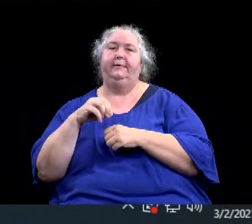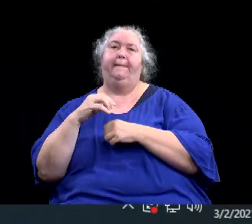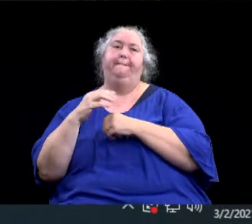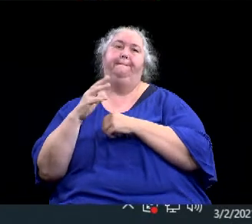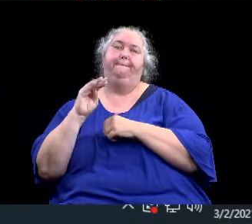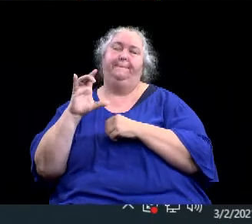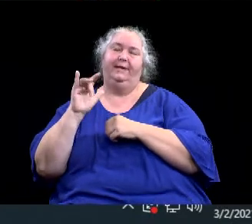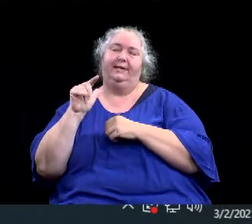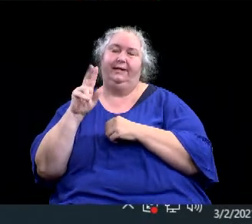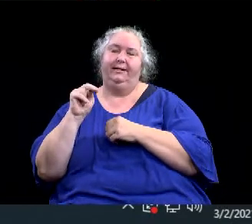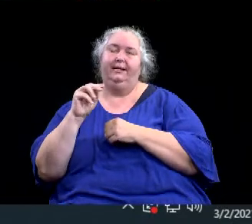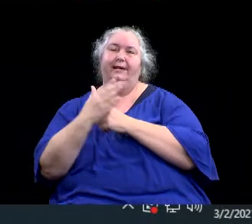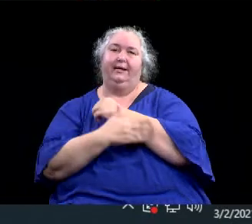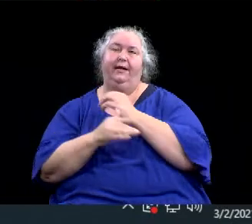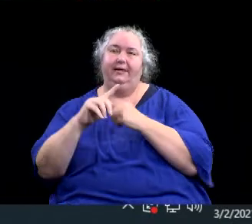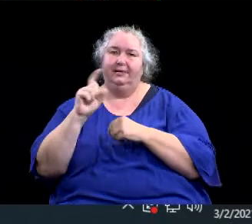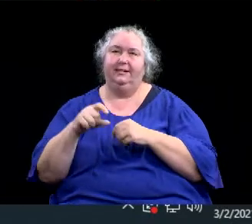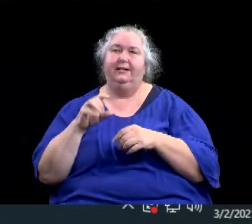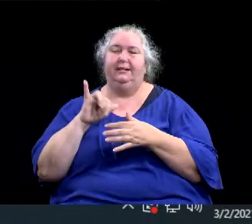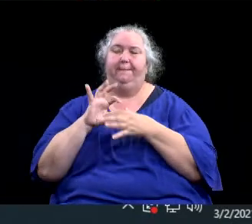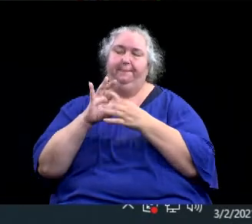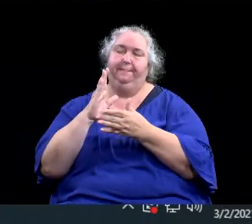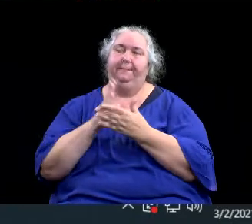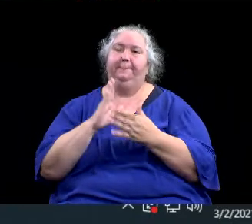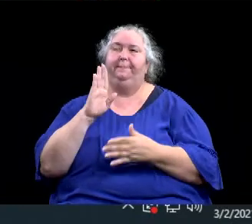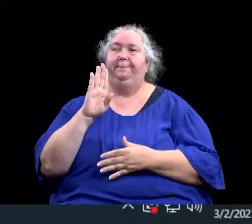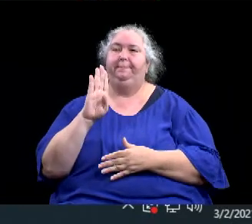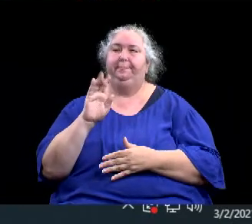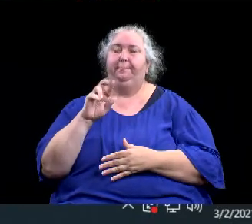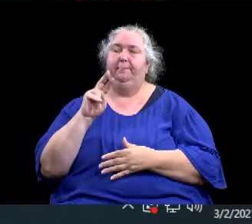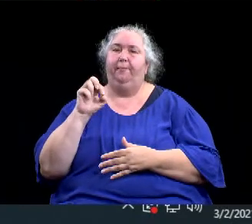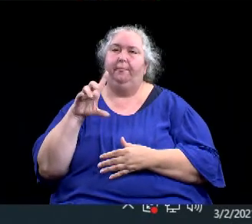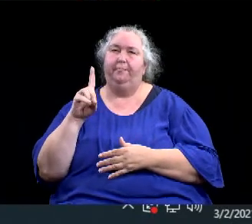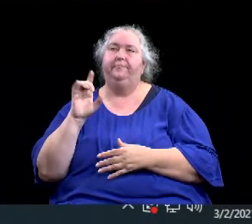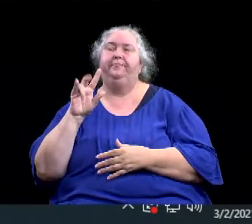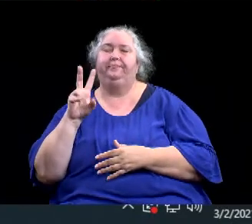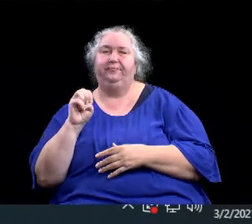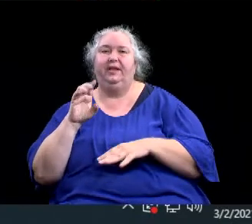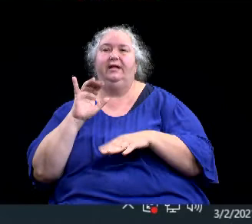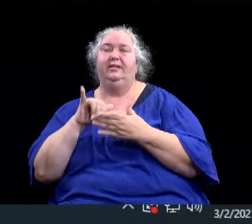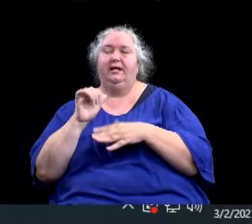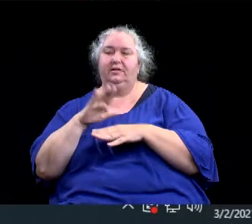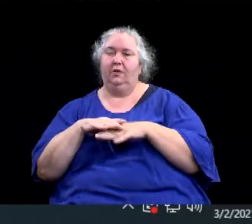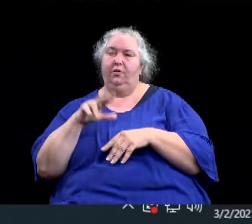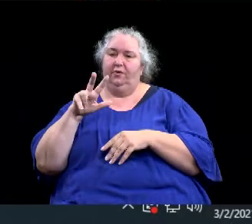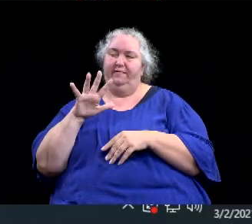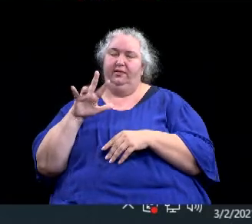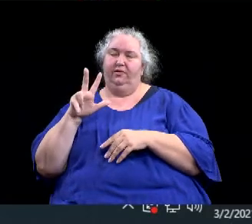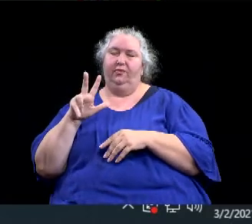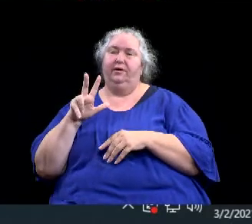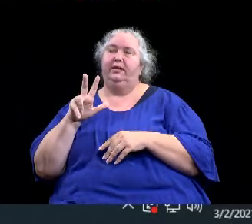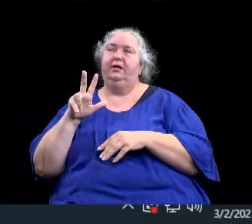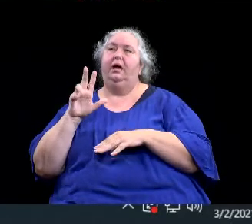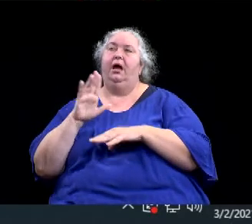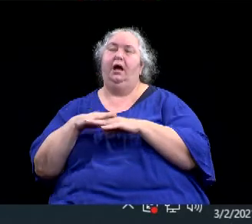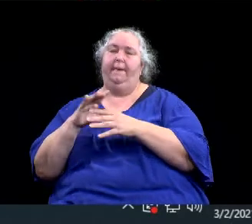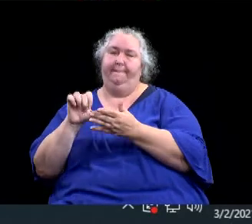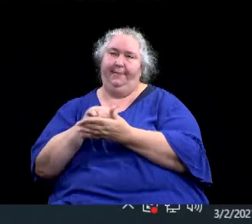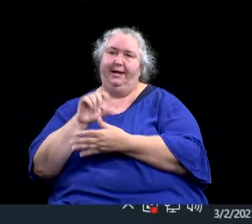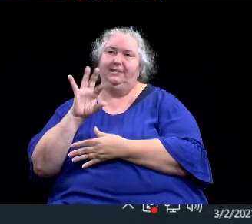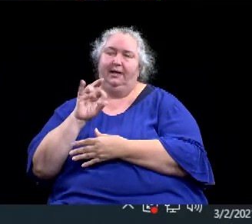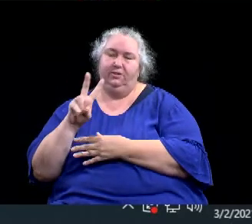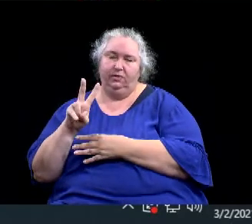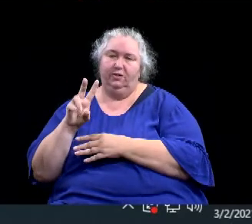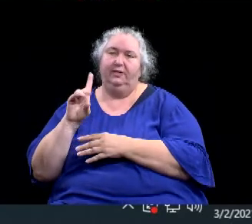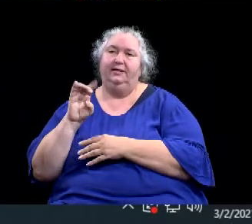shown on the plat recorded in volume 353, page 592 of the deed records of McLennan County, Texas, and authorizing the city manager to execute